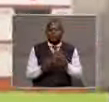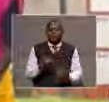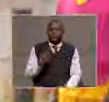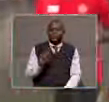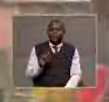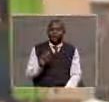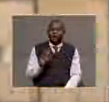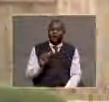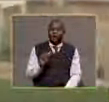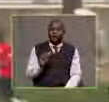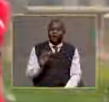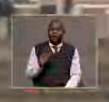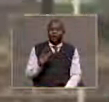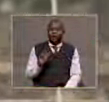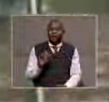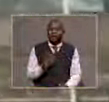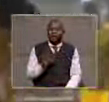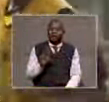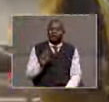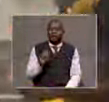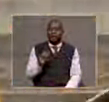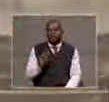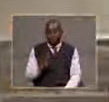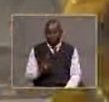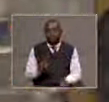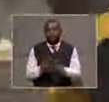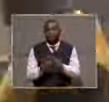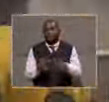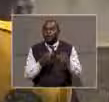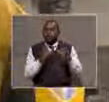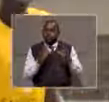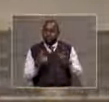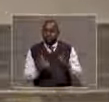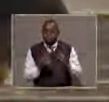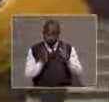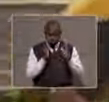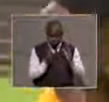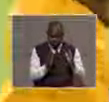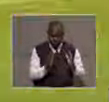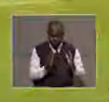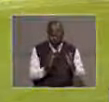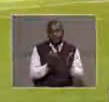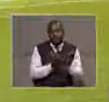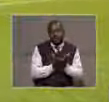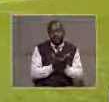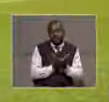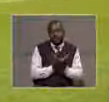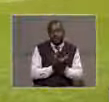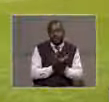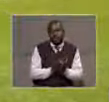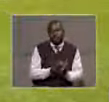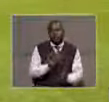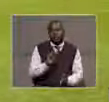Awanyi and Kadu Patrick. He is also hoping to rely on the services of Habata